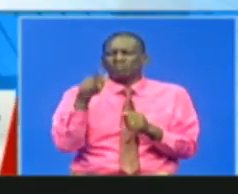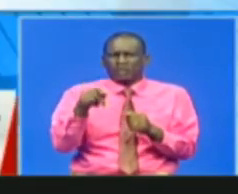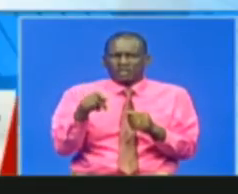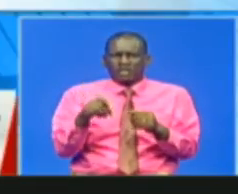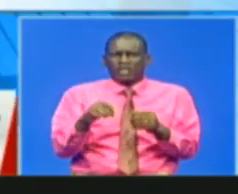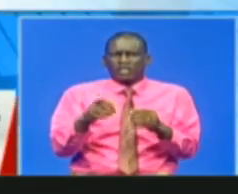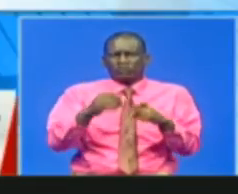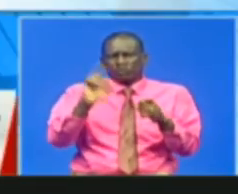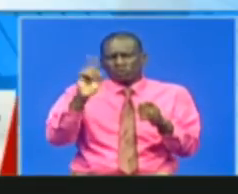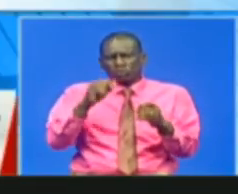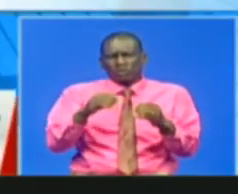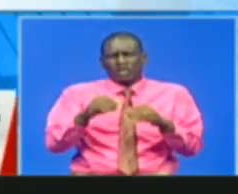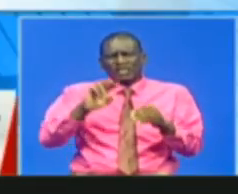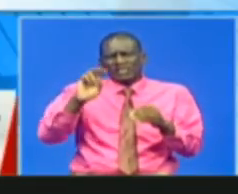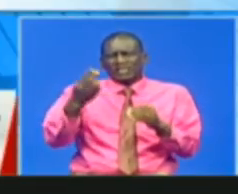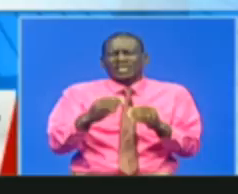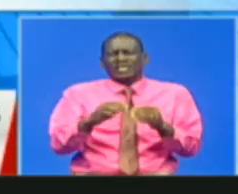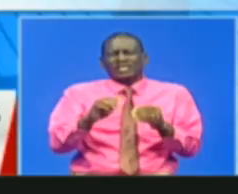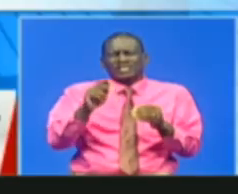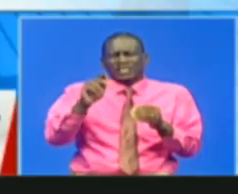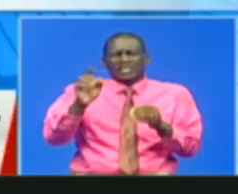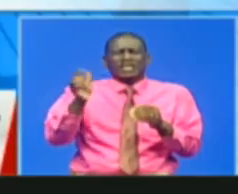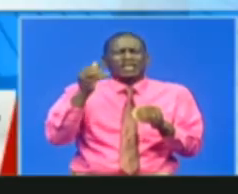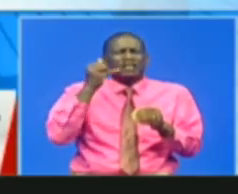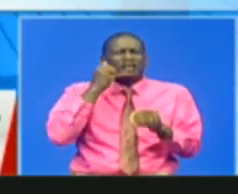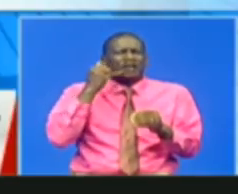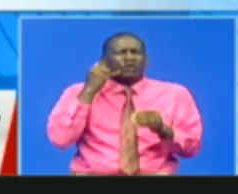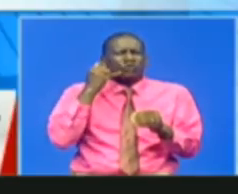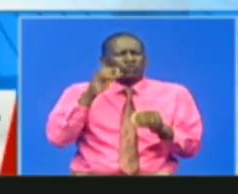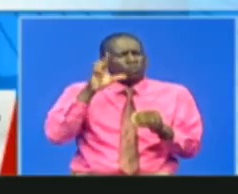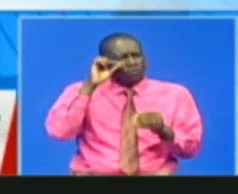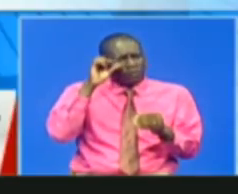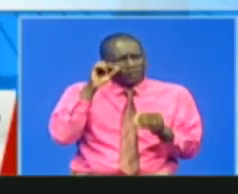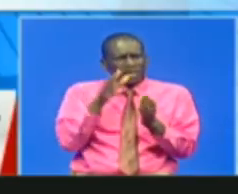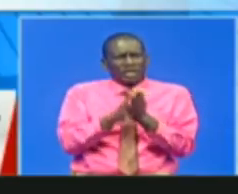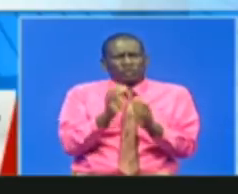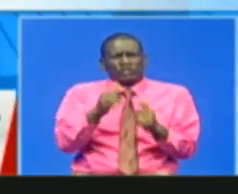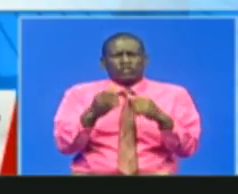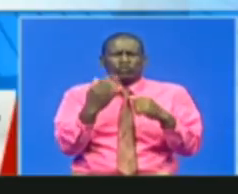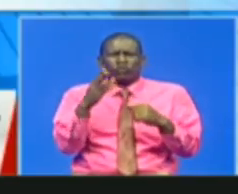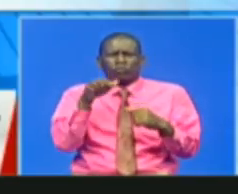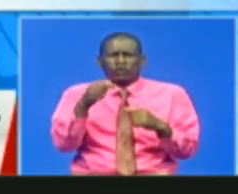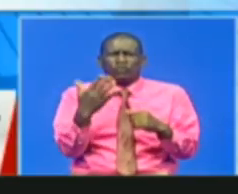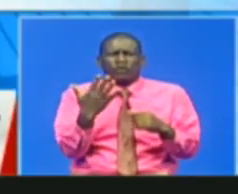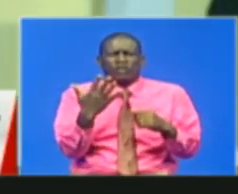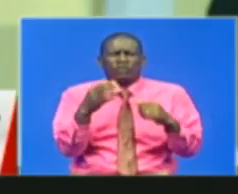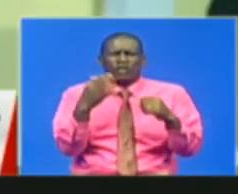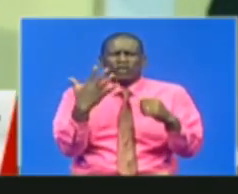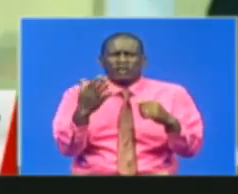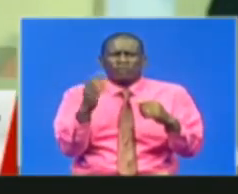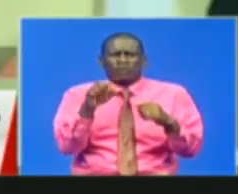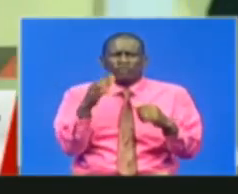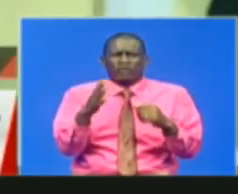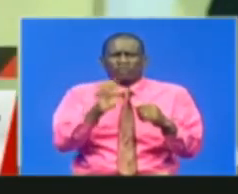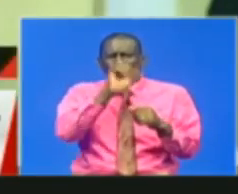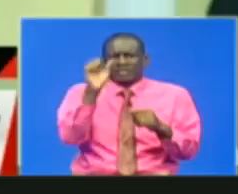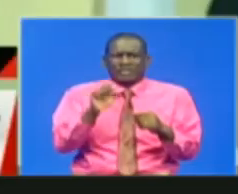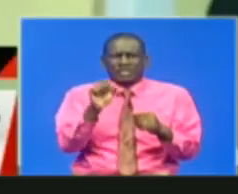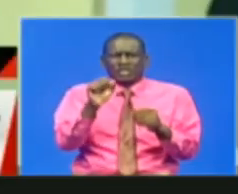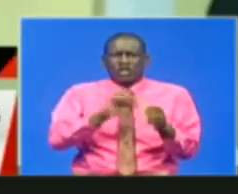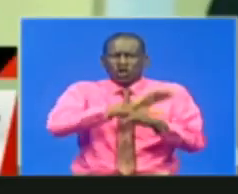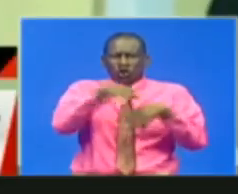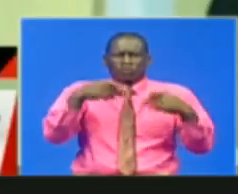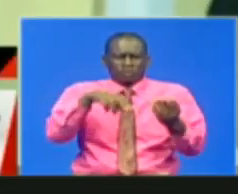Nakuru, Kiambu and Mombasa at 6.1%, 5.5% and 4.7% respectively. Everyone who stood up